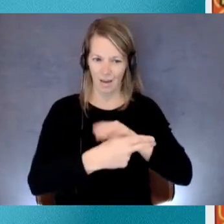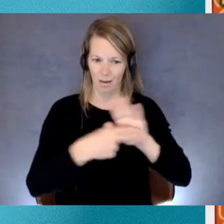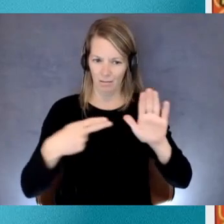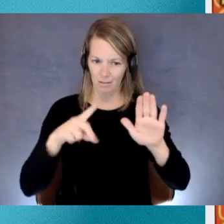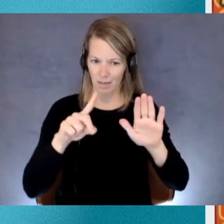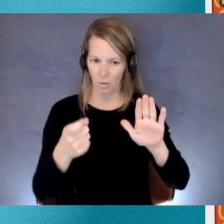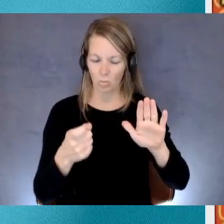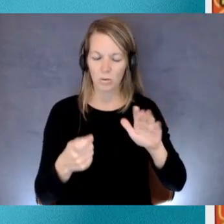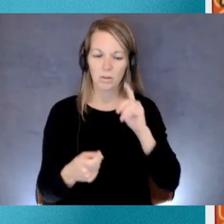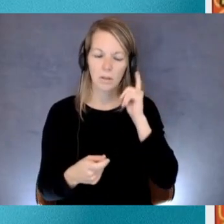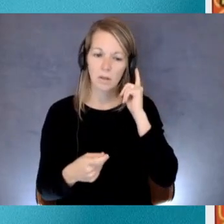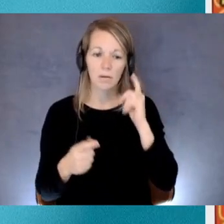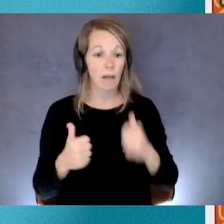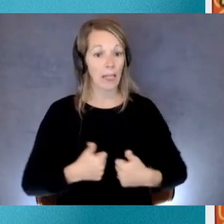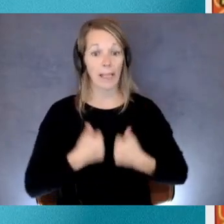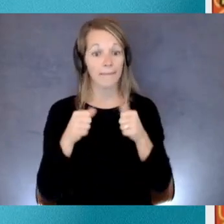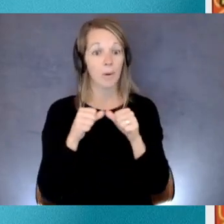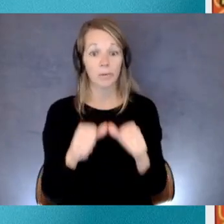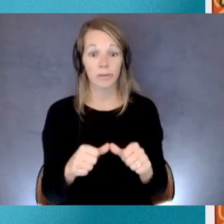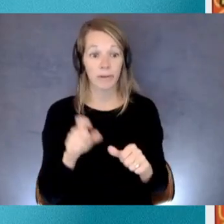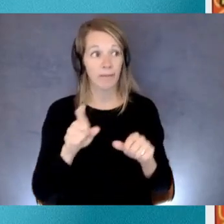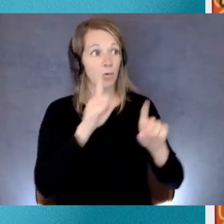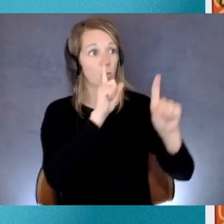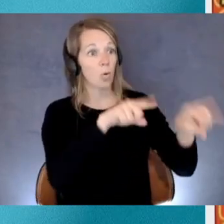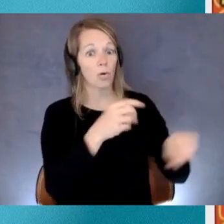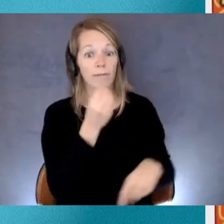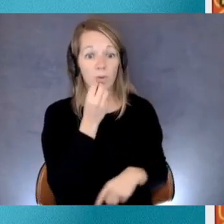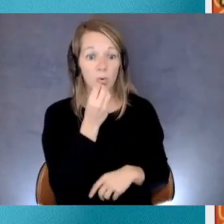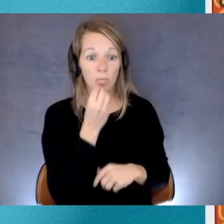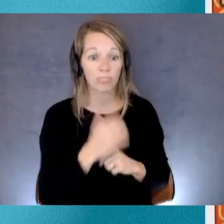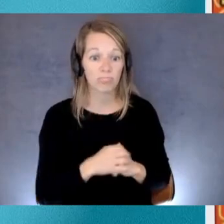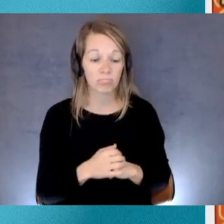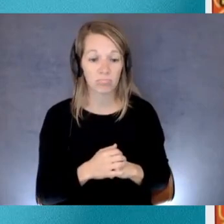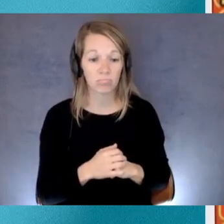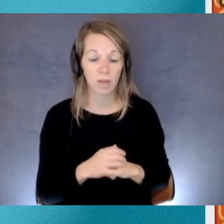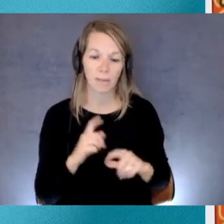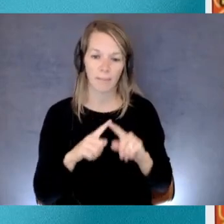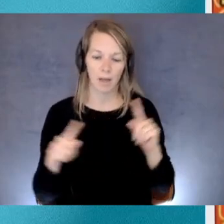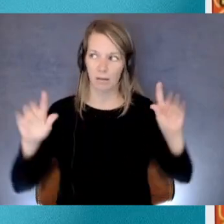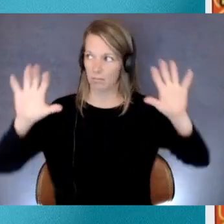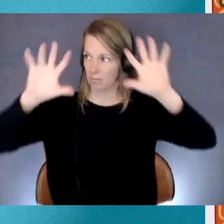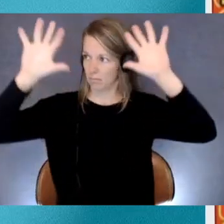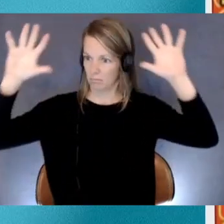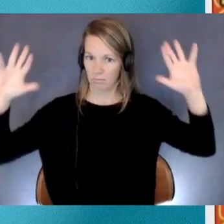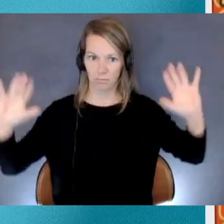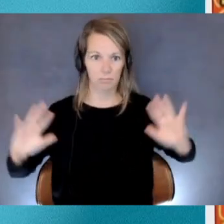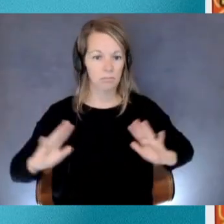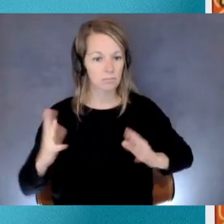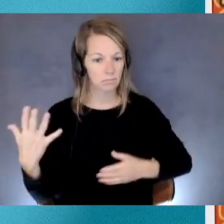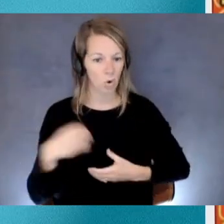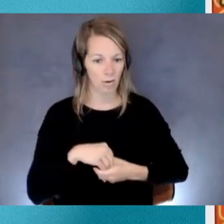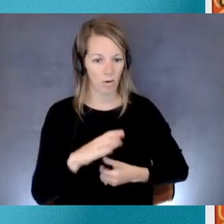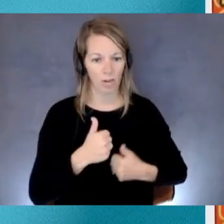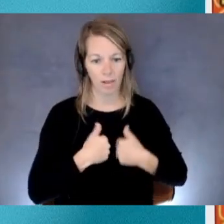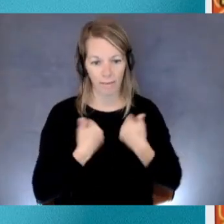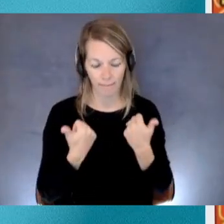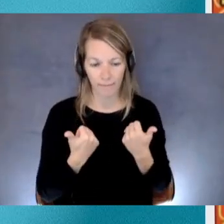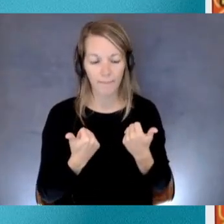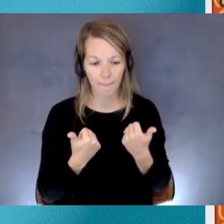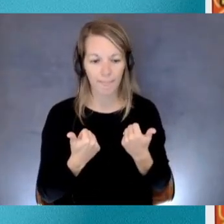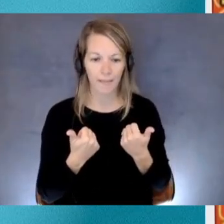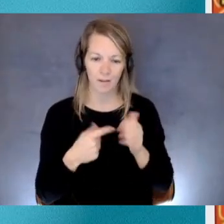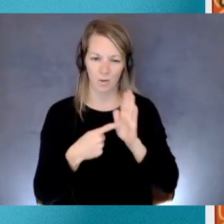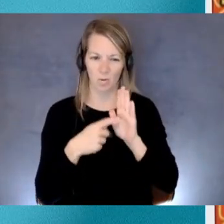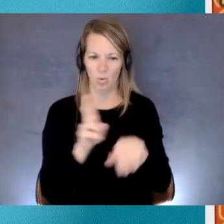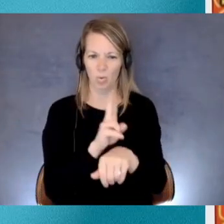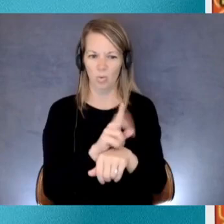though, life goes on, right? We have to order dinner. Let's just move on. But of course, this is kind of this part of her life. And she's able to use this